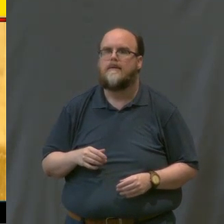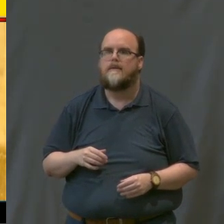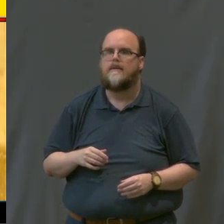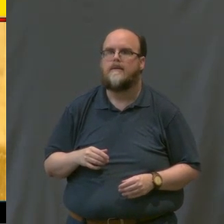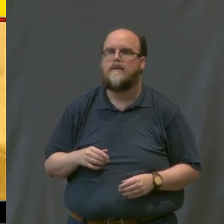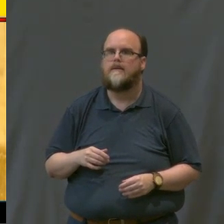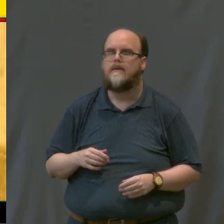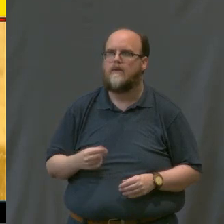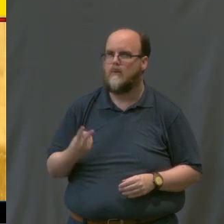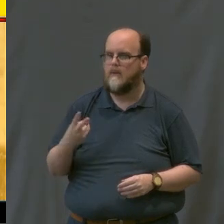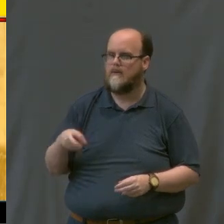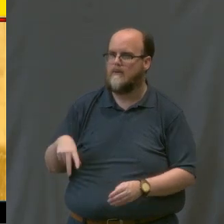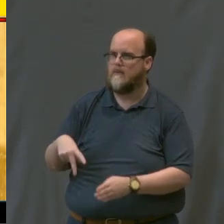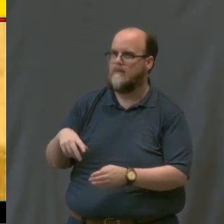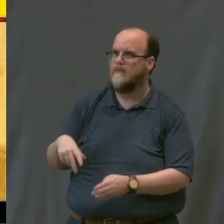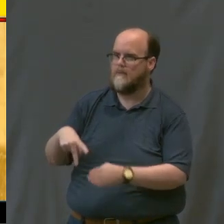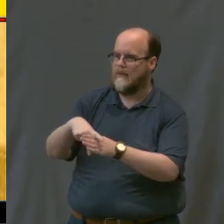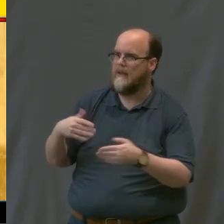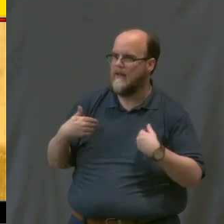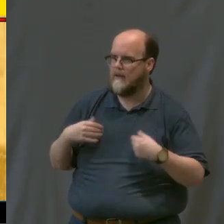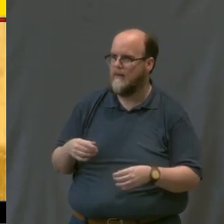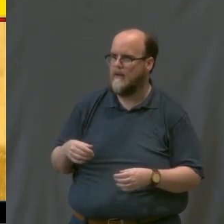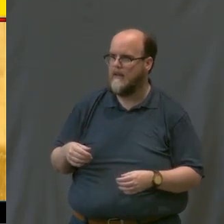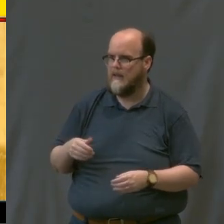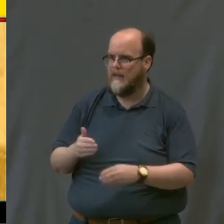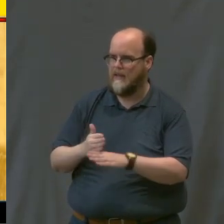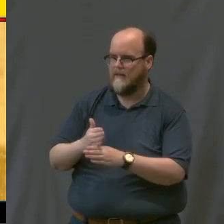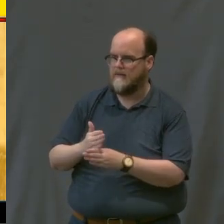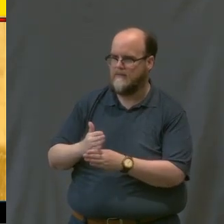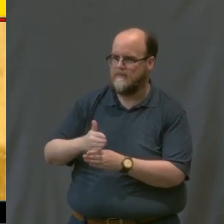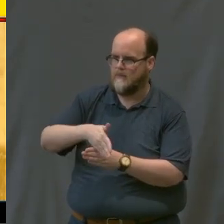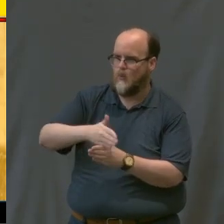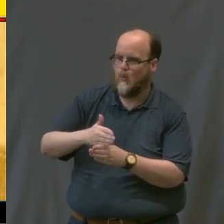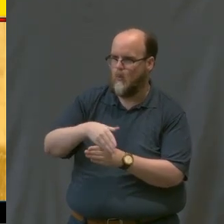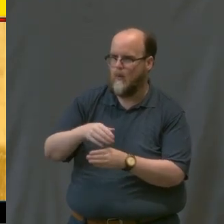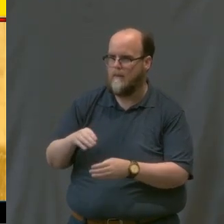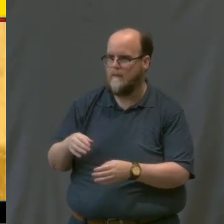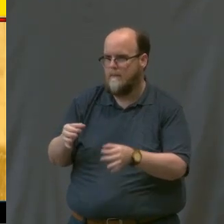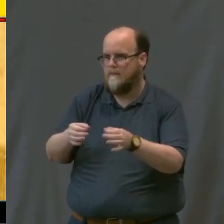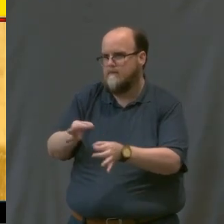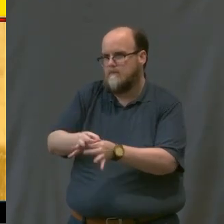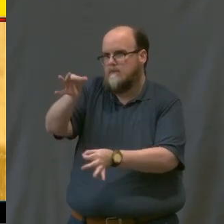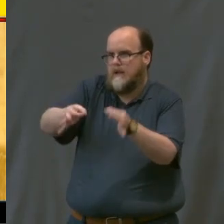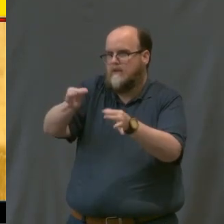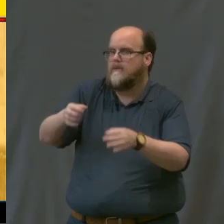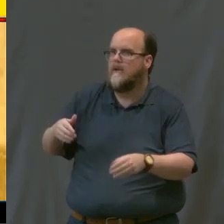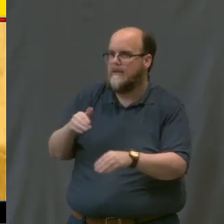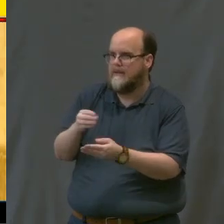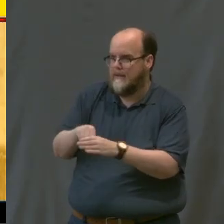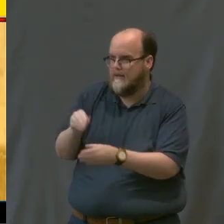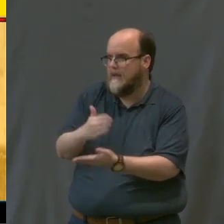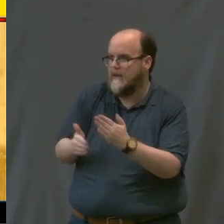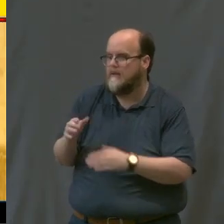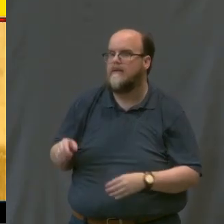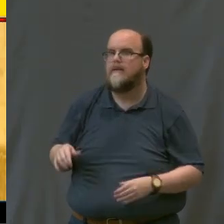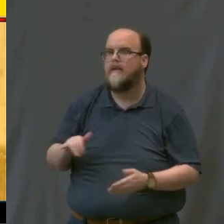he that sat on it had a pair of balances in his hand. This was a black horse. And I heard a voice in the midst of the four